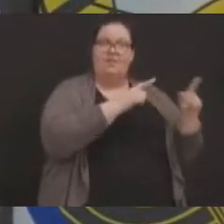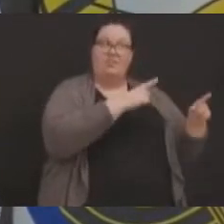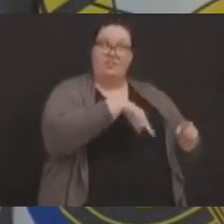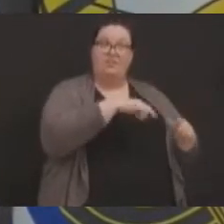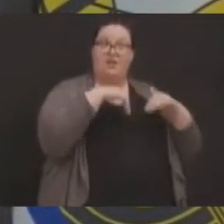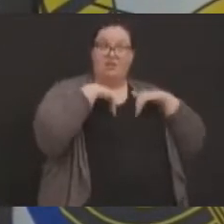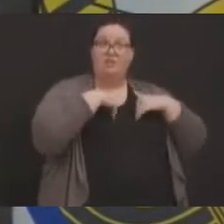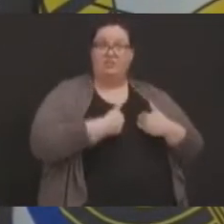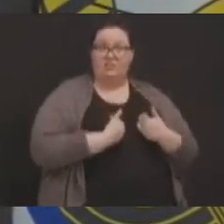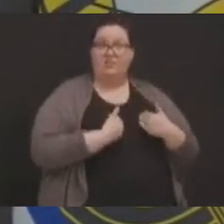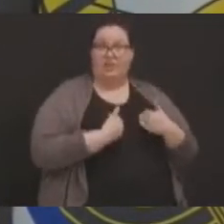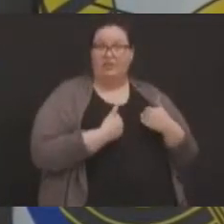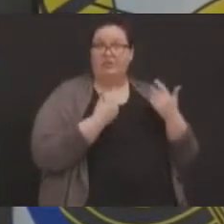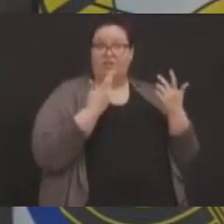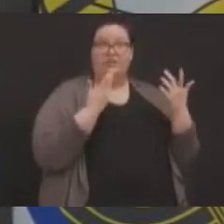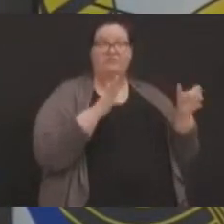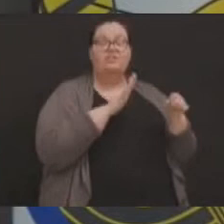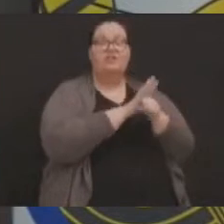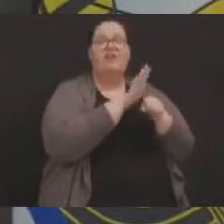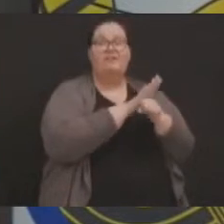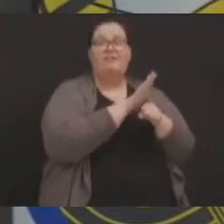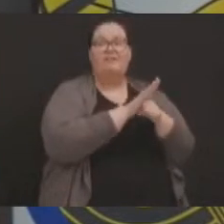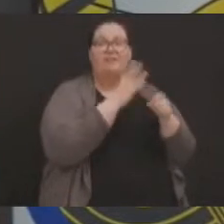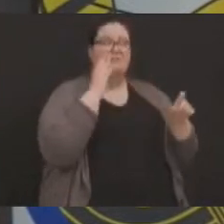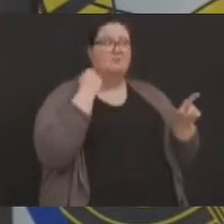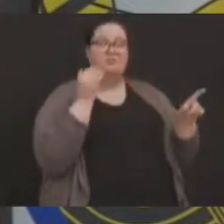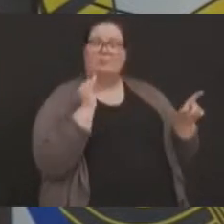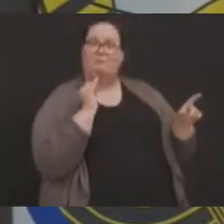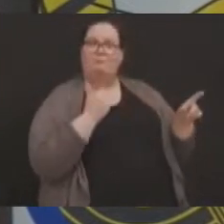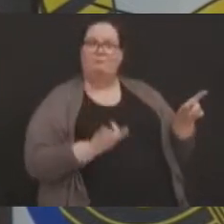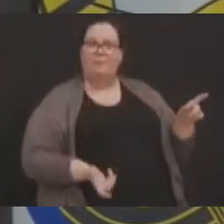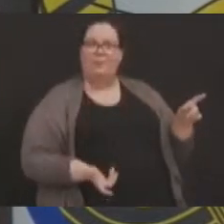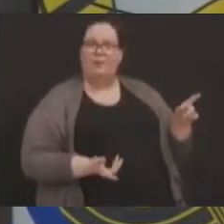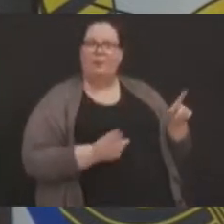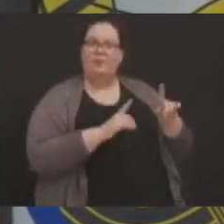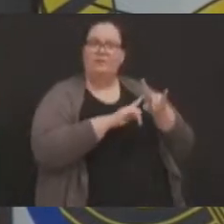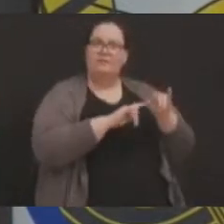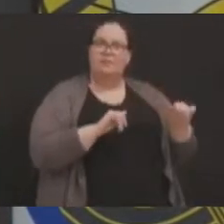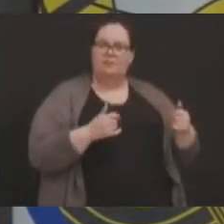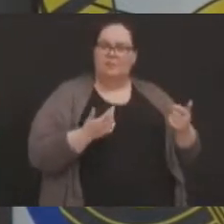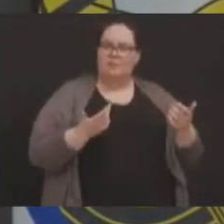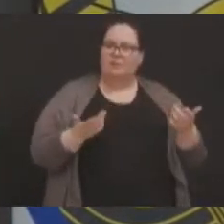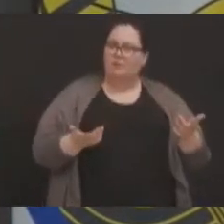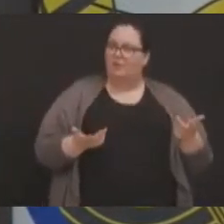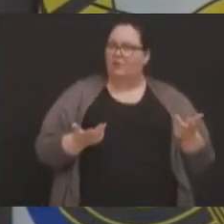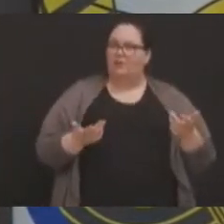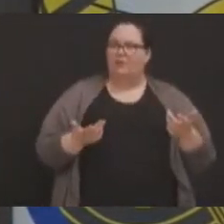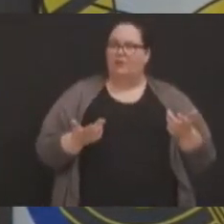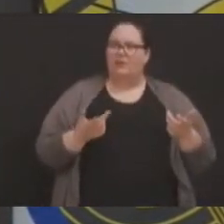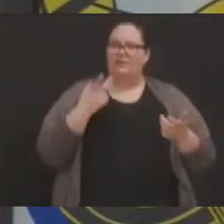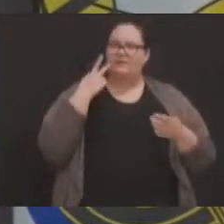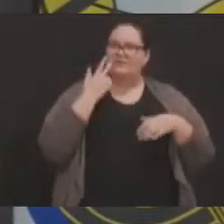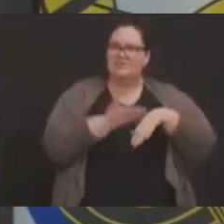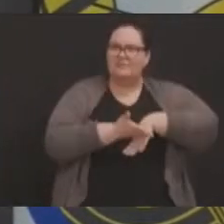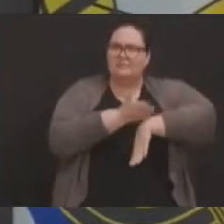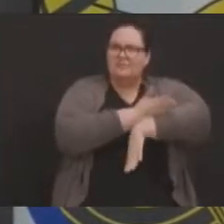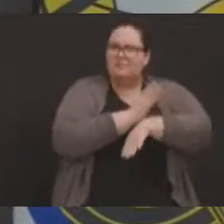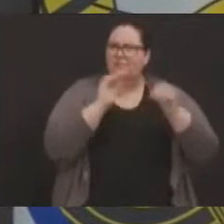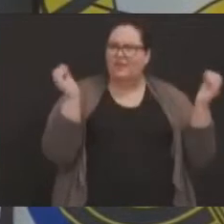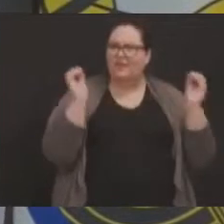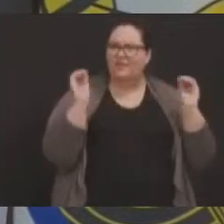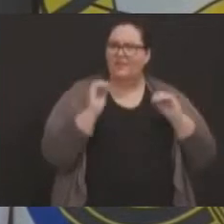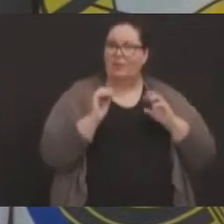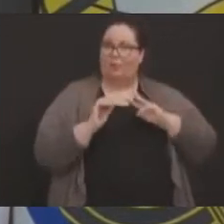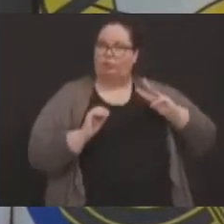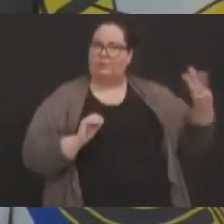of cases and the number of hospitalizations and the number of deaths. So at least here in New Brunswick, we might be tired of the efforts, but